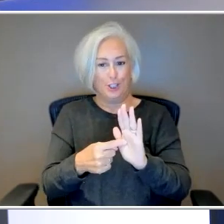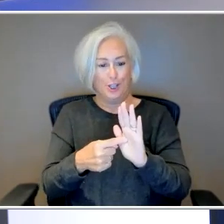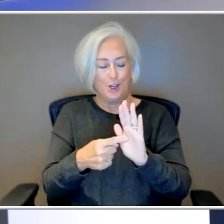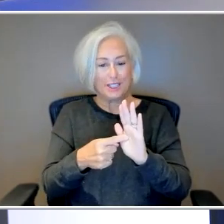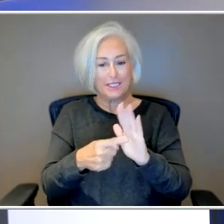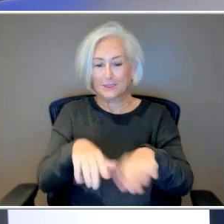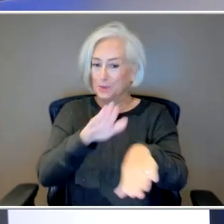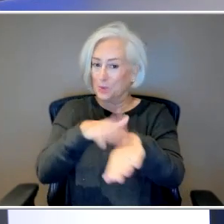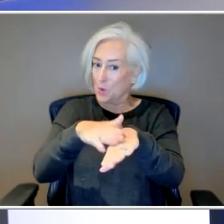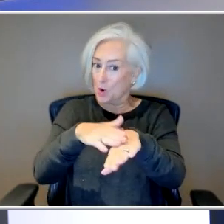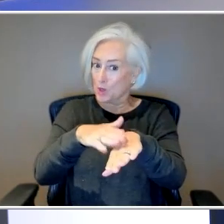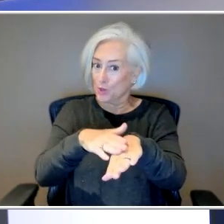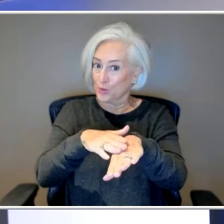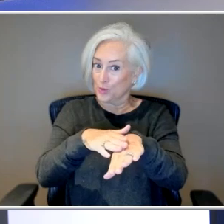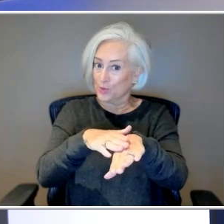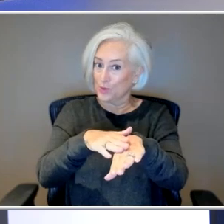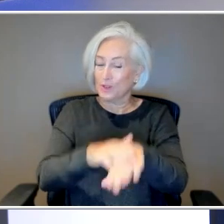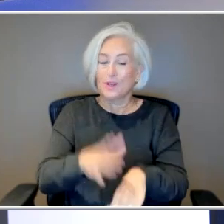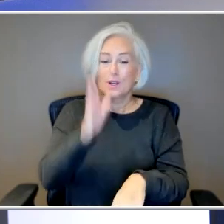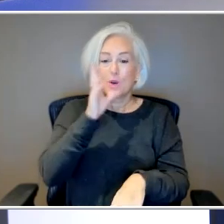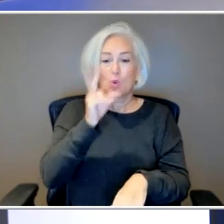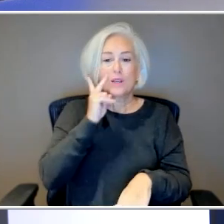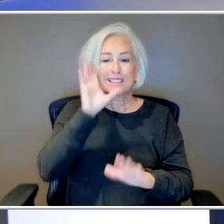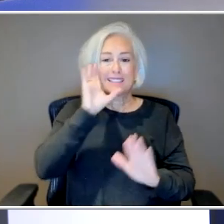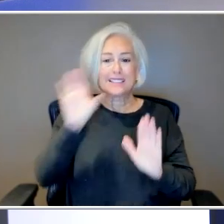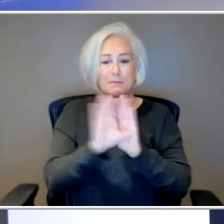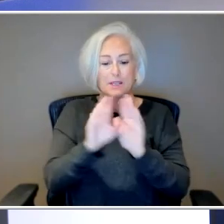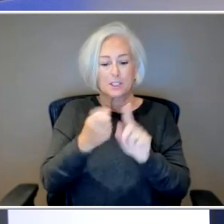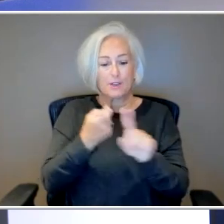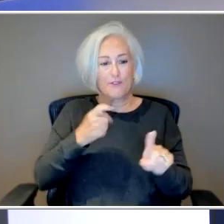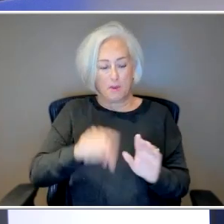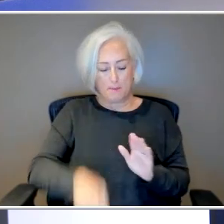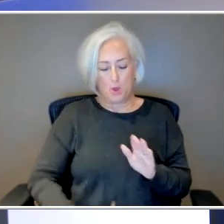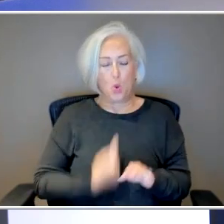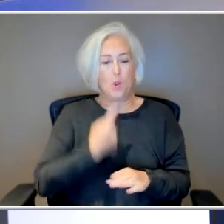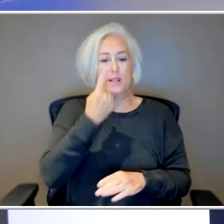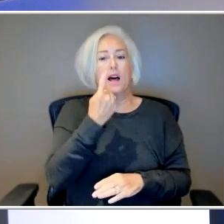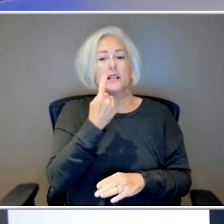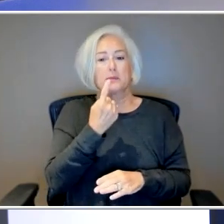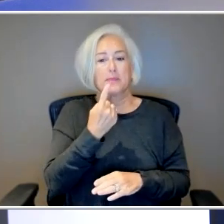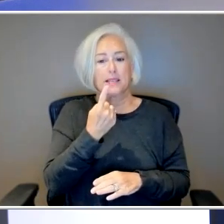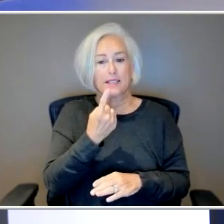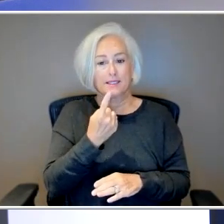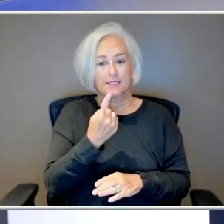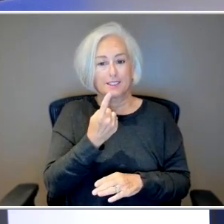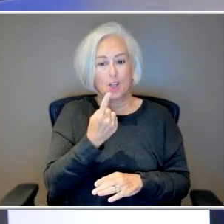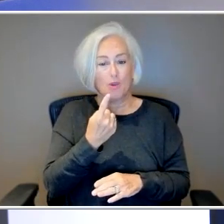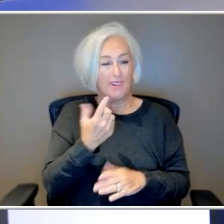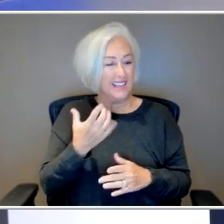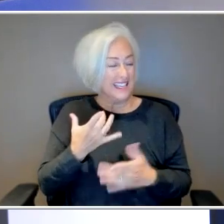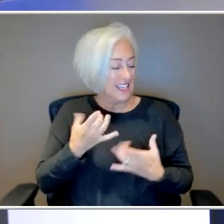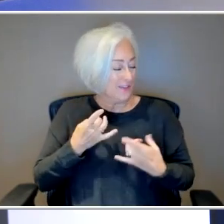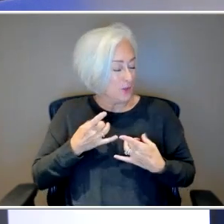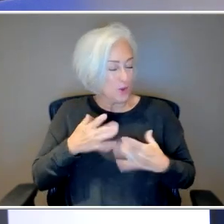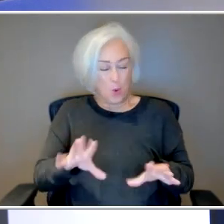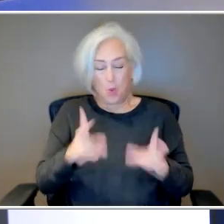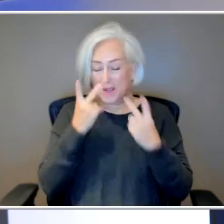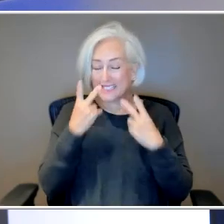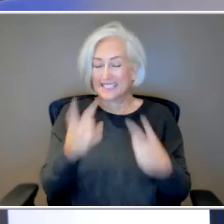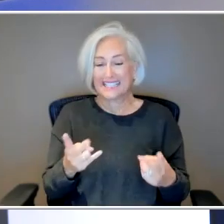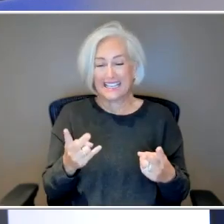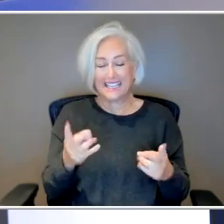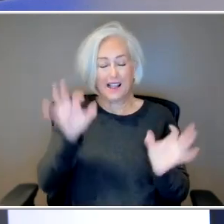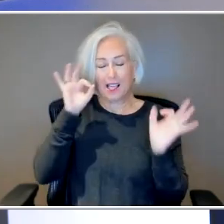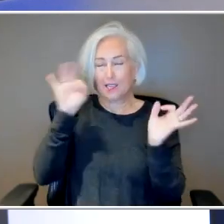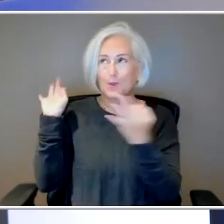We're about ready to see images from a colonoscopy. So look away if you're not interested. But we're